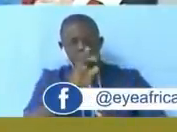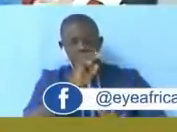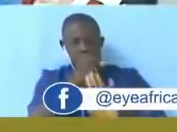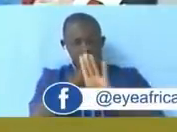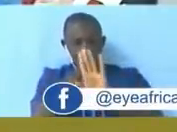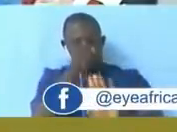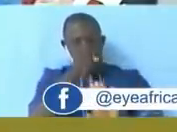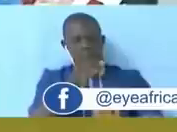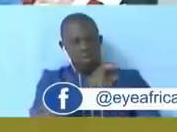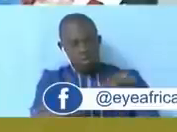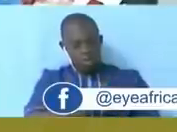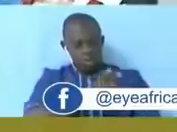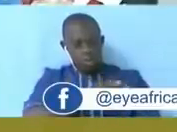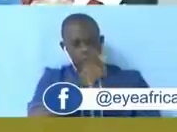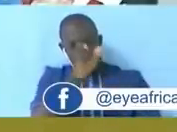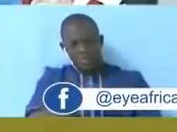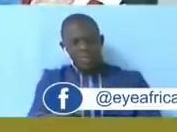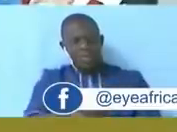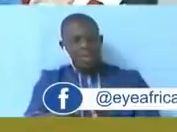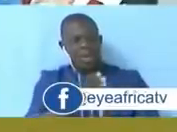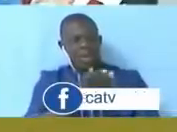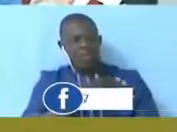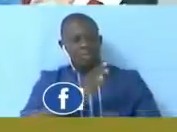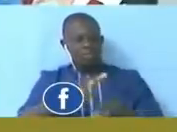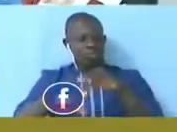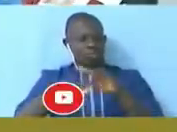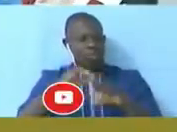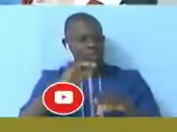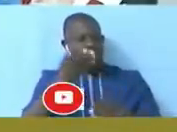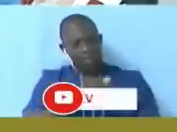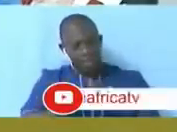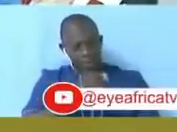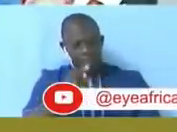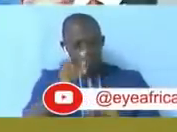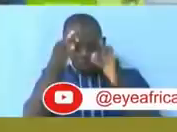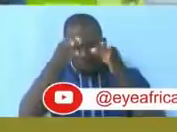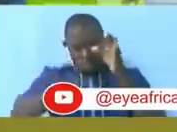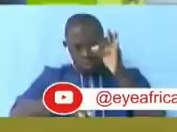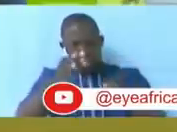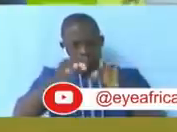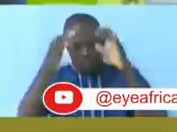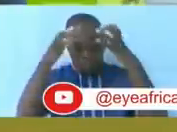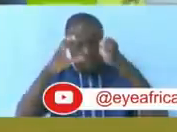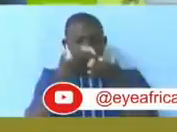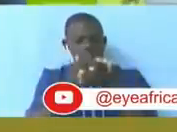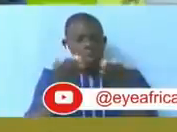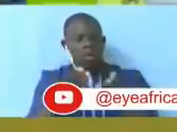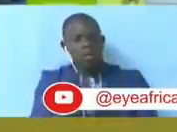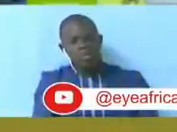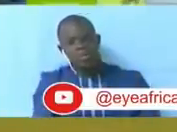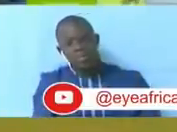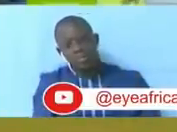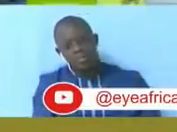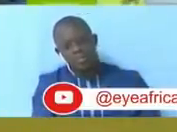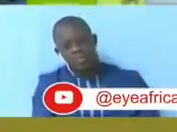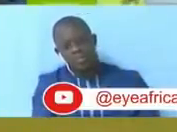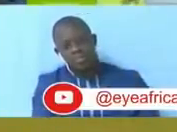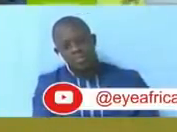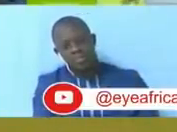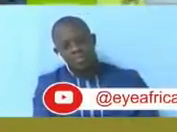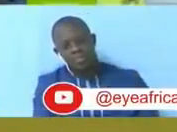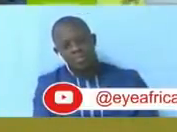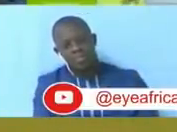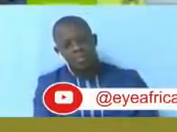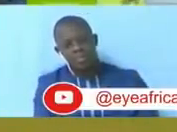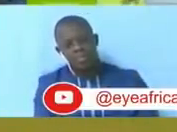they had agreed to represent? Monat na sa loyal mi lan ko lota pour que mol bondi ye mol mi aye tumile ye nasi ko tay ya foko